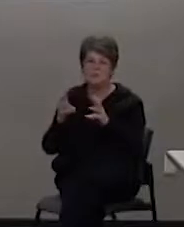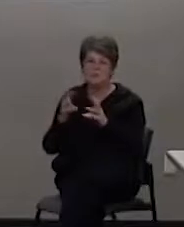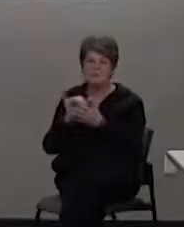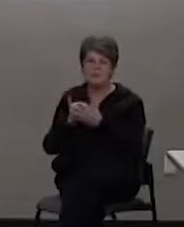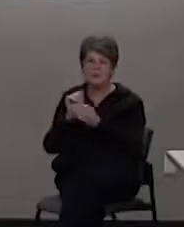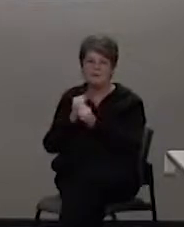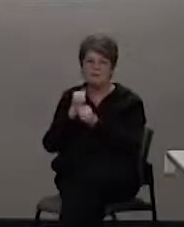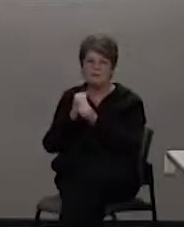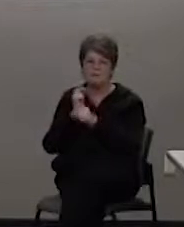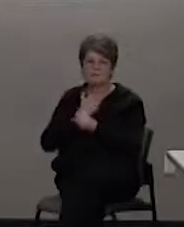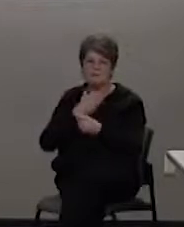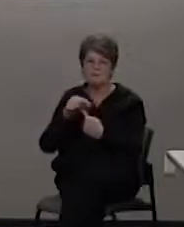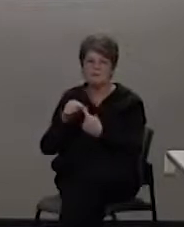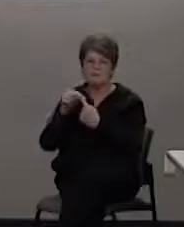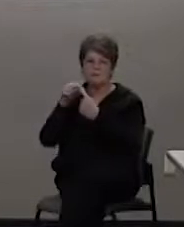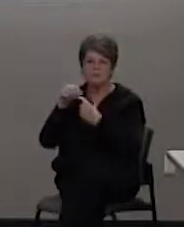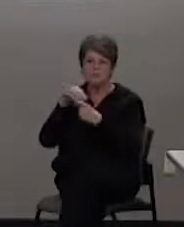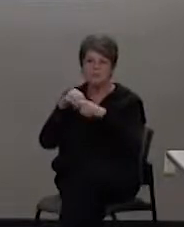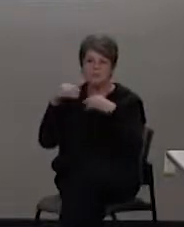that makes us unique in the marketplace.